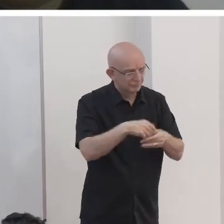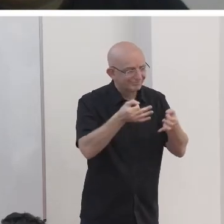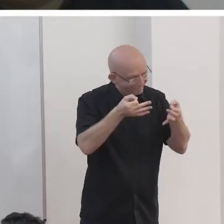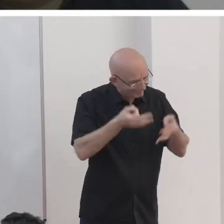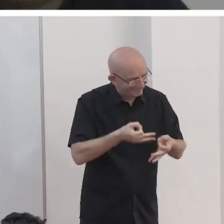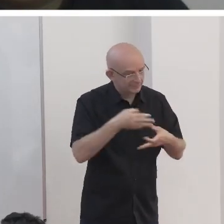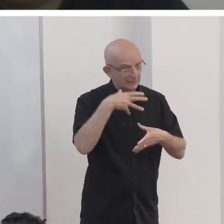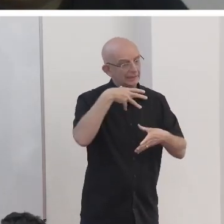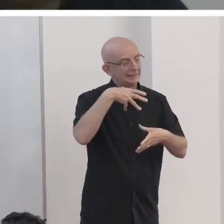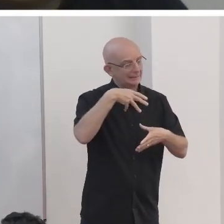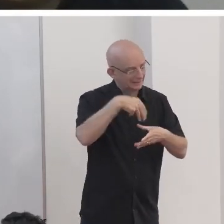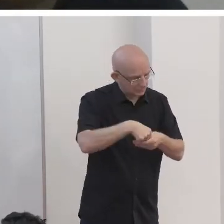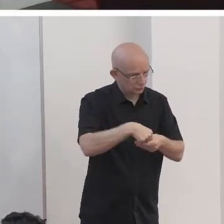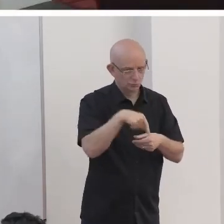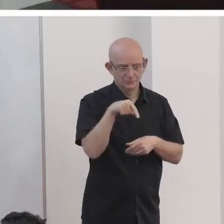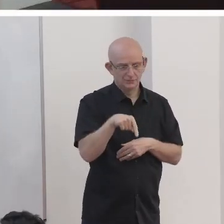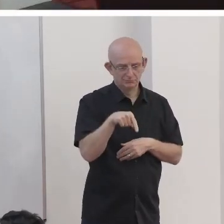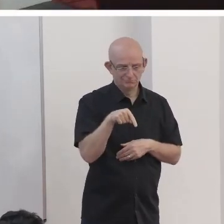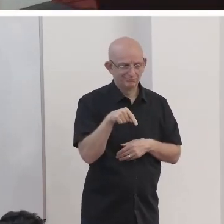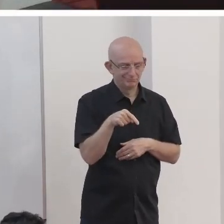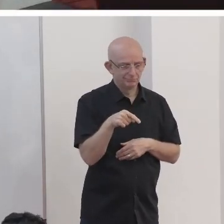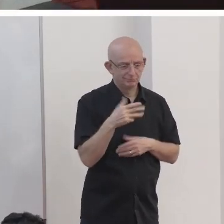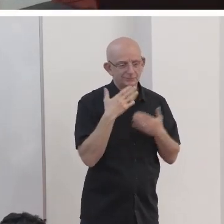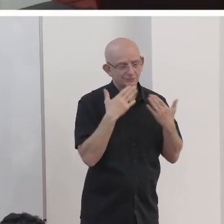free to ask me question. Thank you.